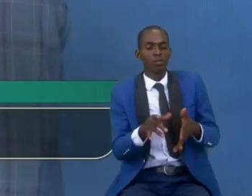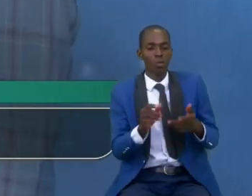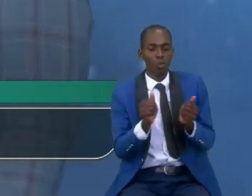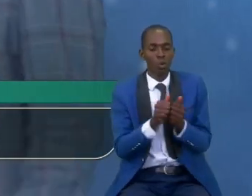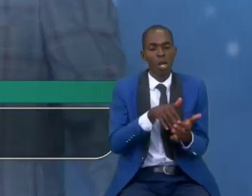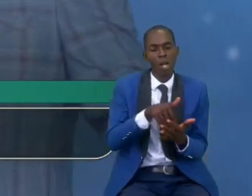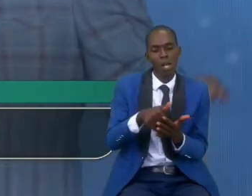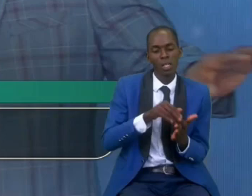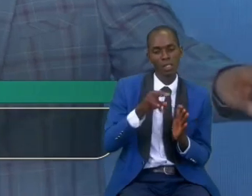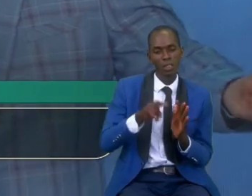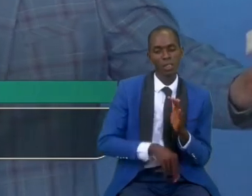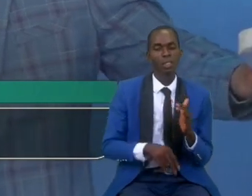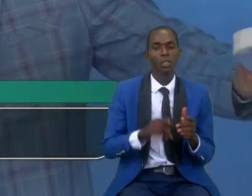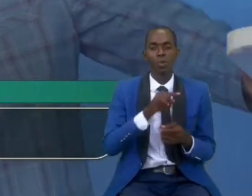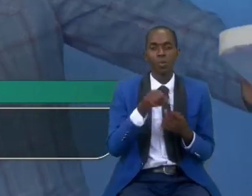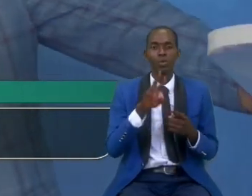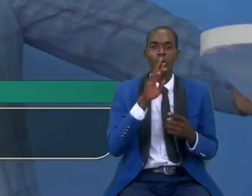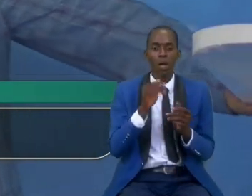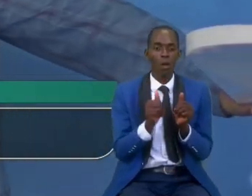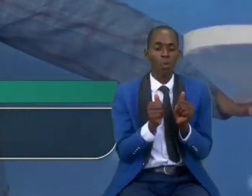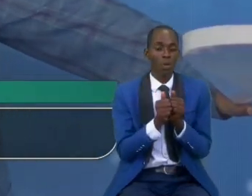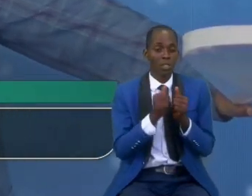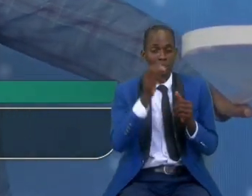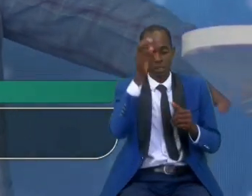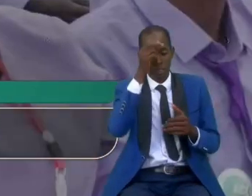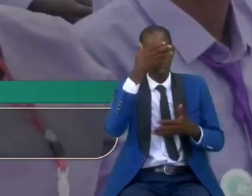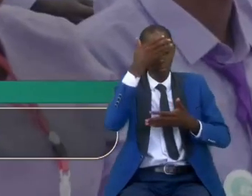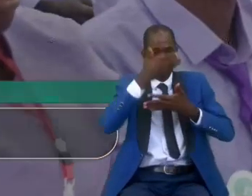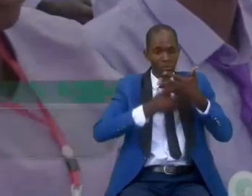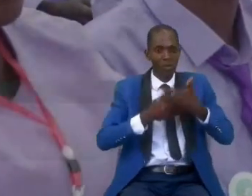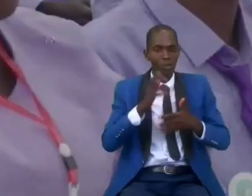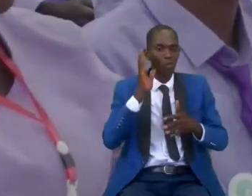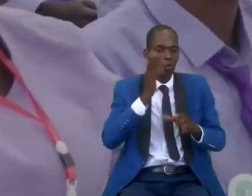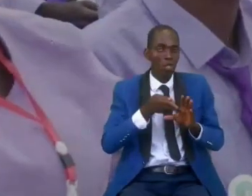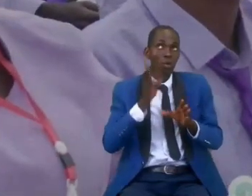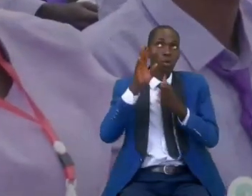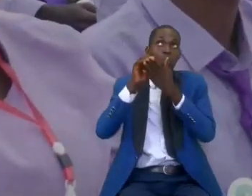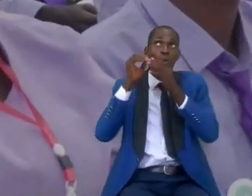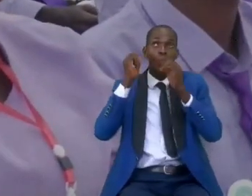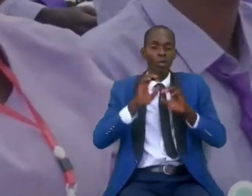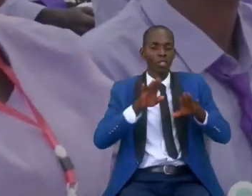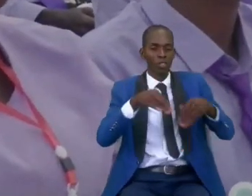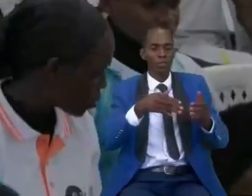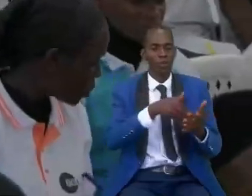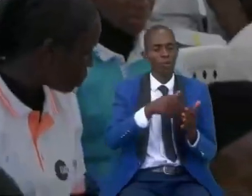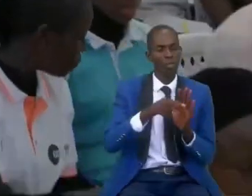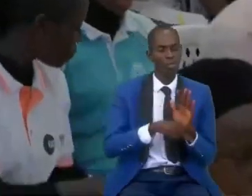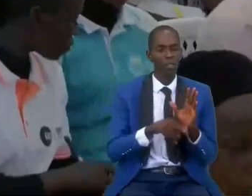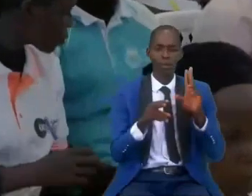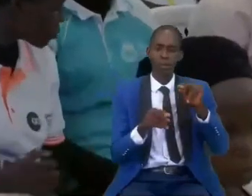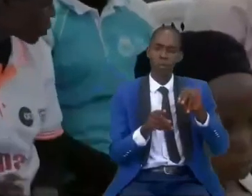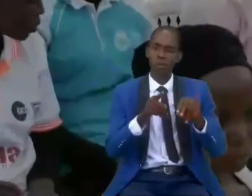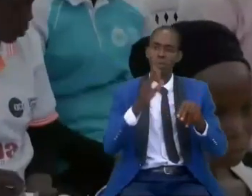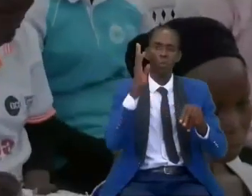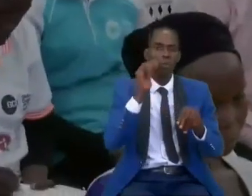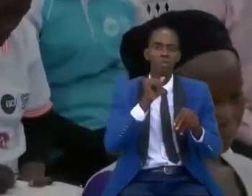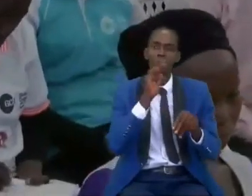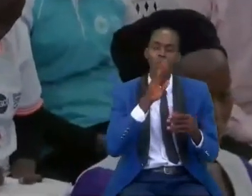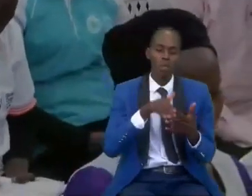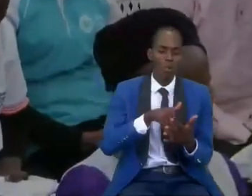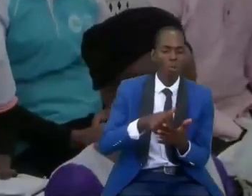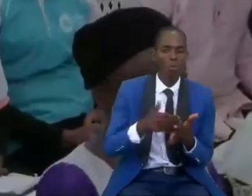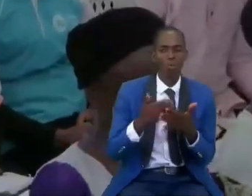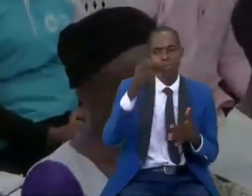weakness. You will not be weak before Satan. You'll not be weak before sickness. You'll not be weak before